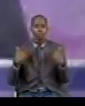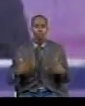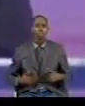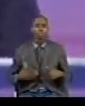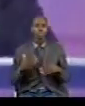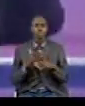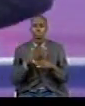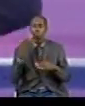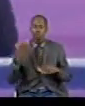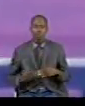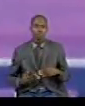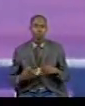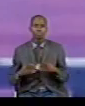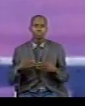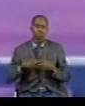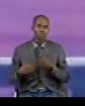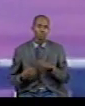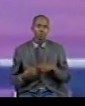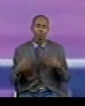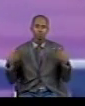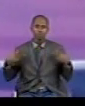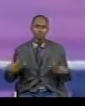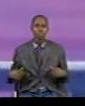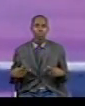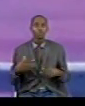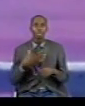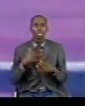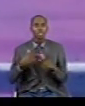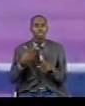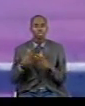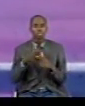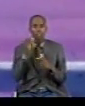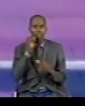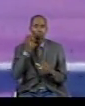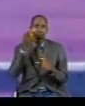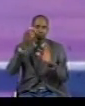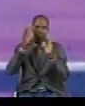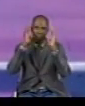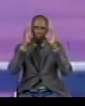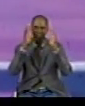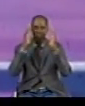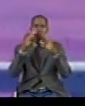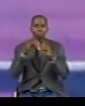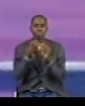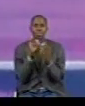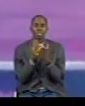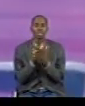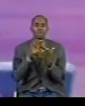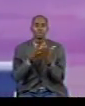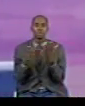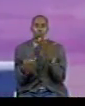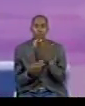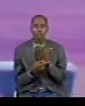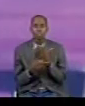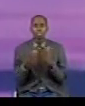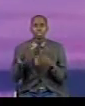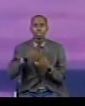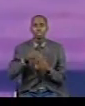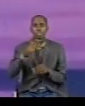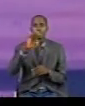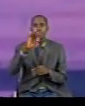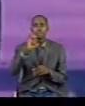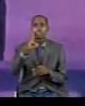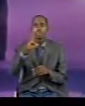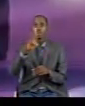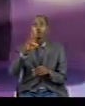And then she participated in that crusade in February. And when the